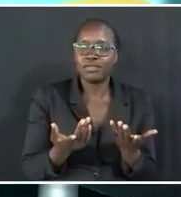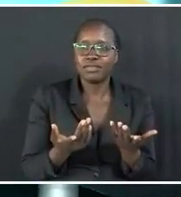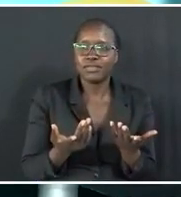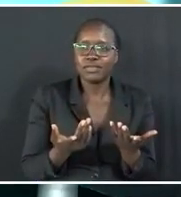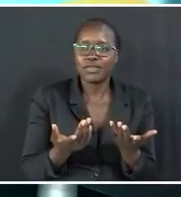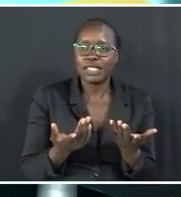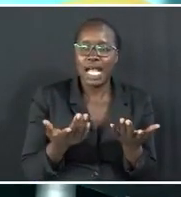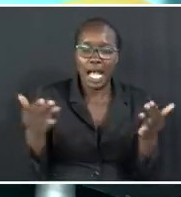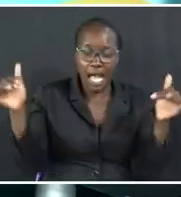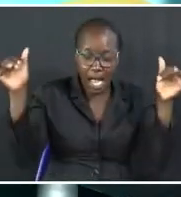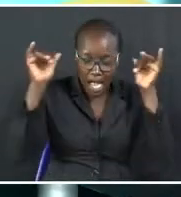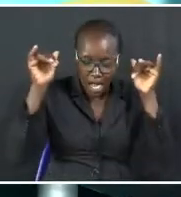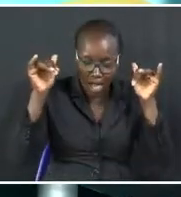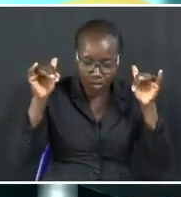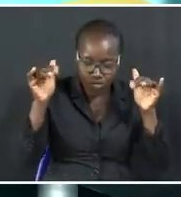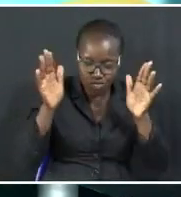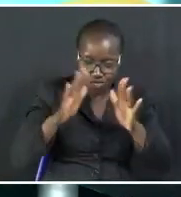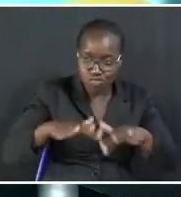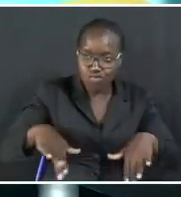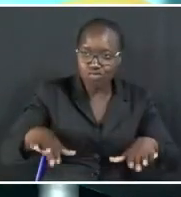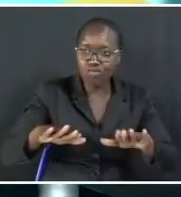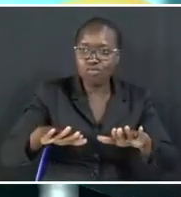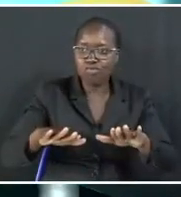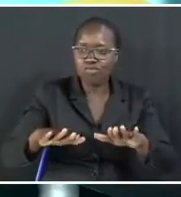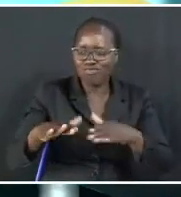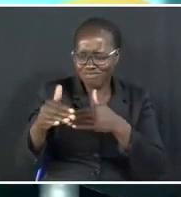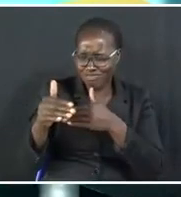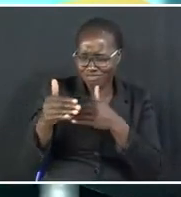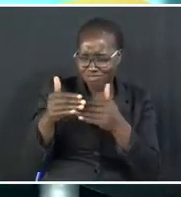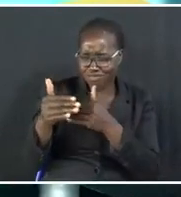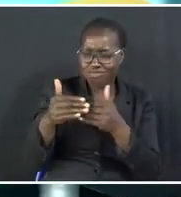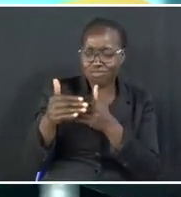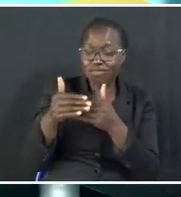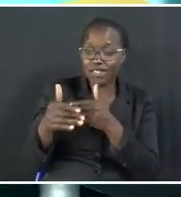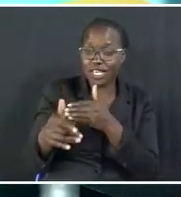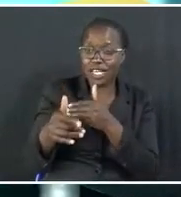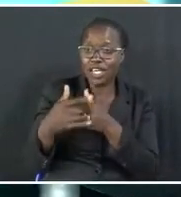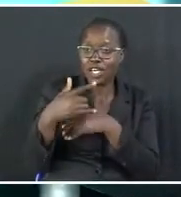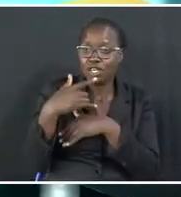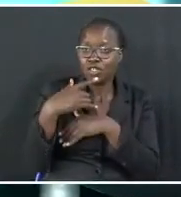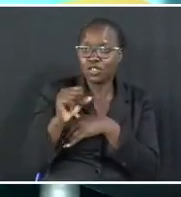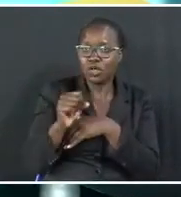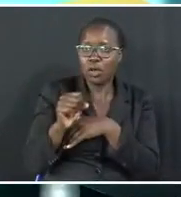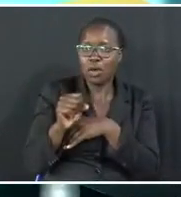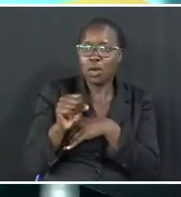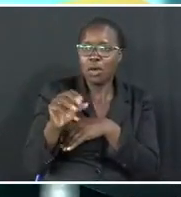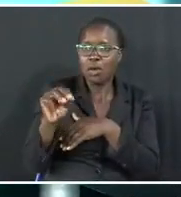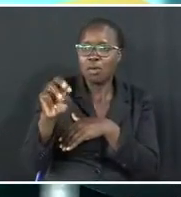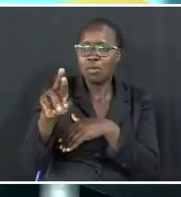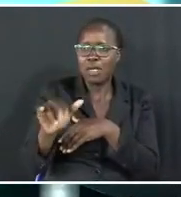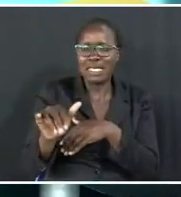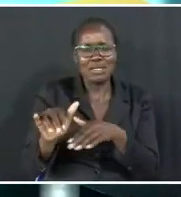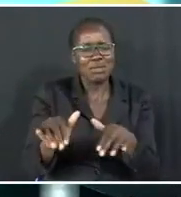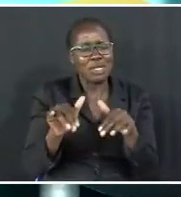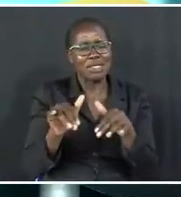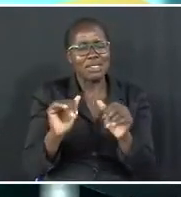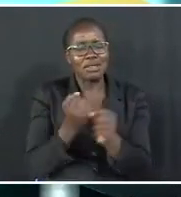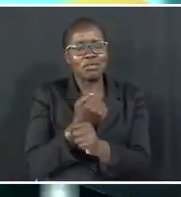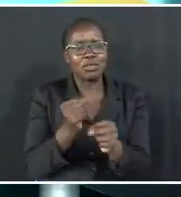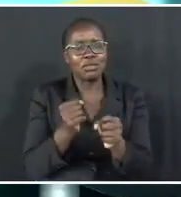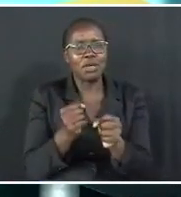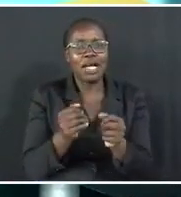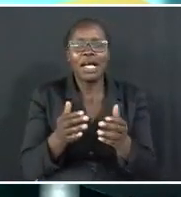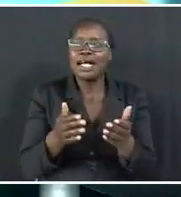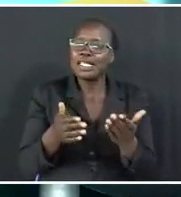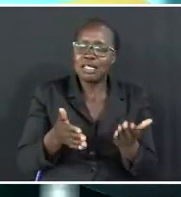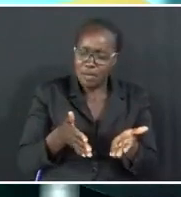a cowshed nearby. So, since Mary couldn't wait to be delivered, the child